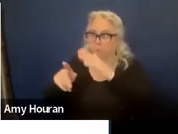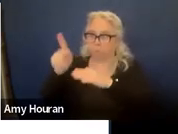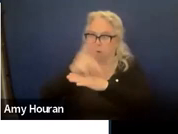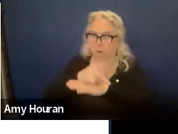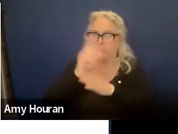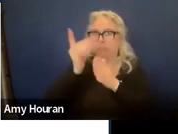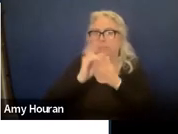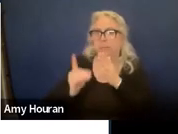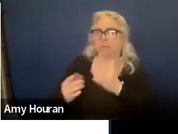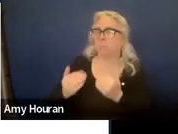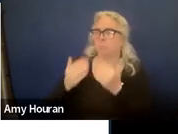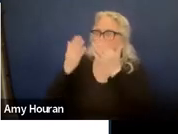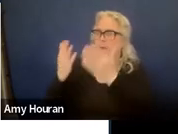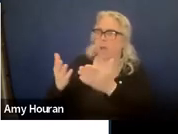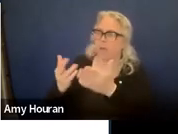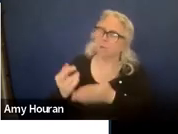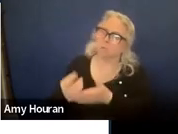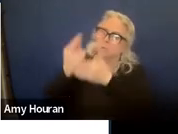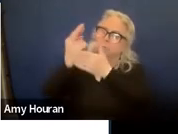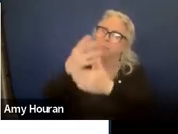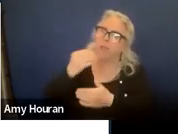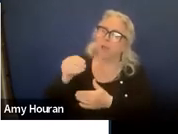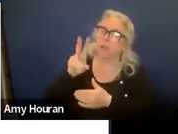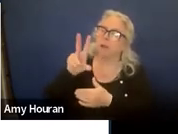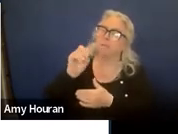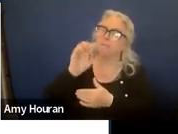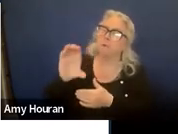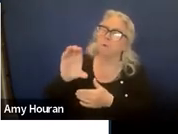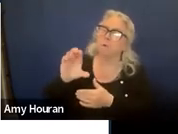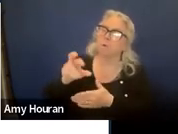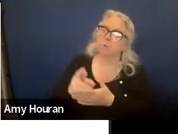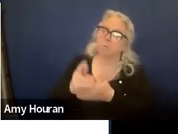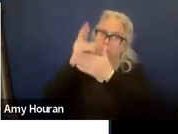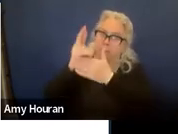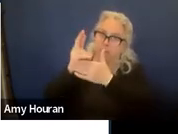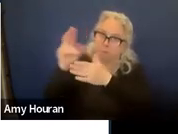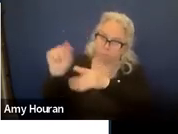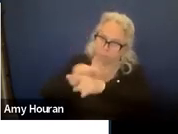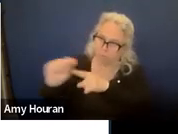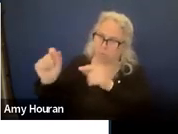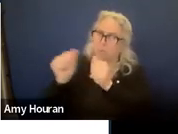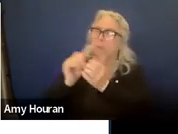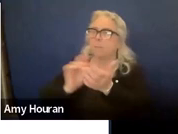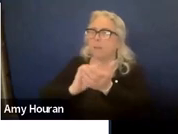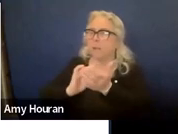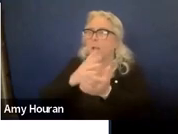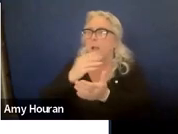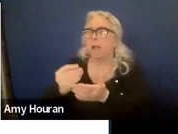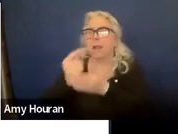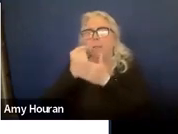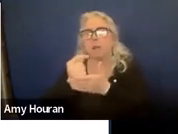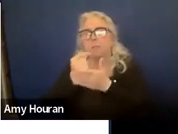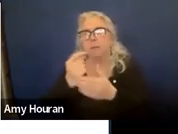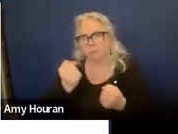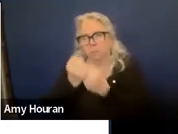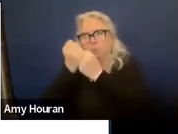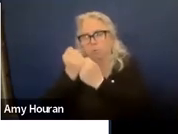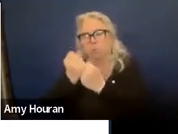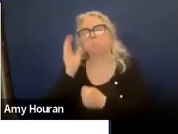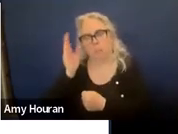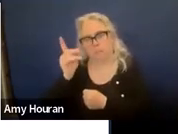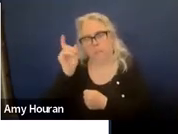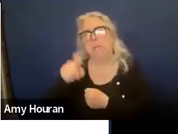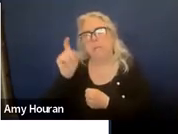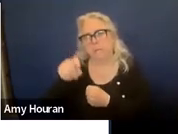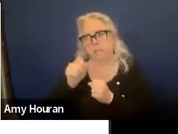provide habilitative and vocational training with medical and therapeutic supports, because he's going to need those.